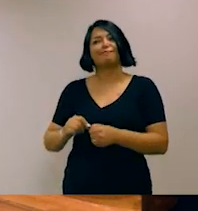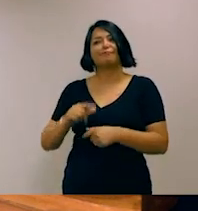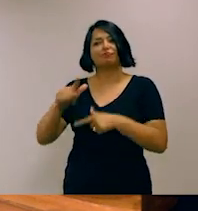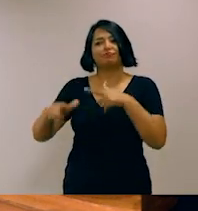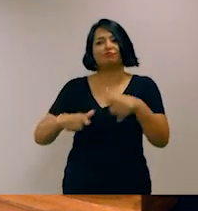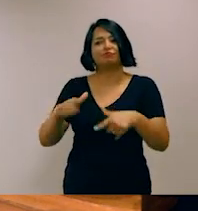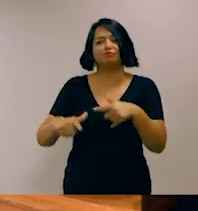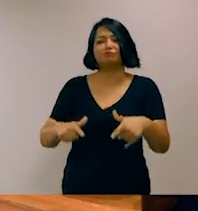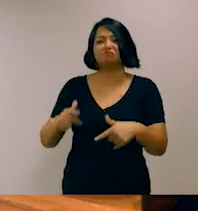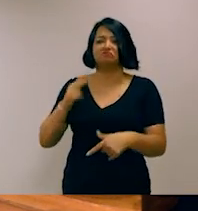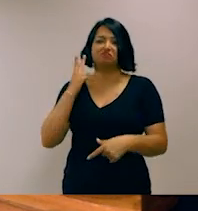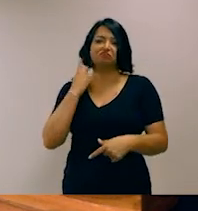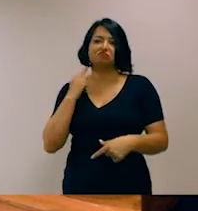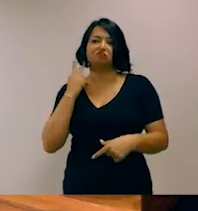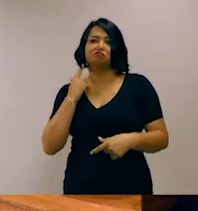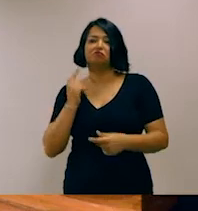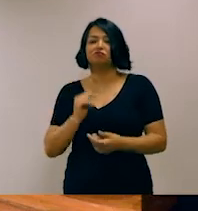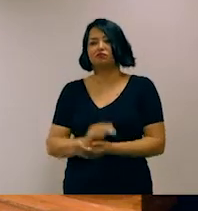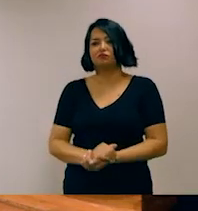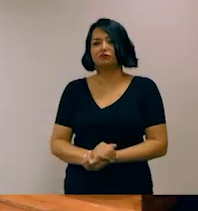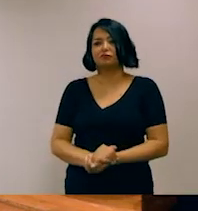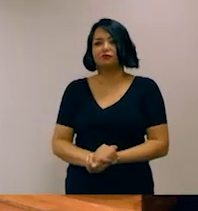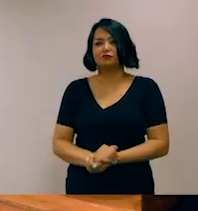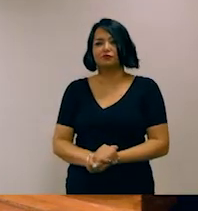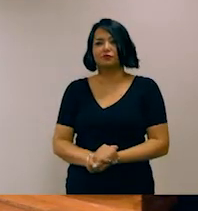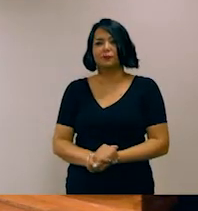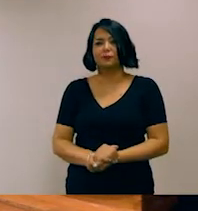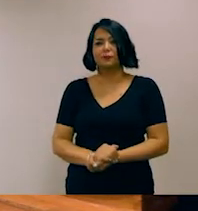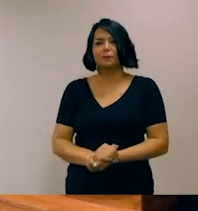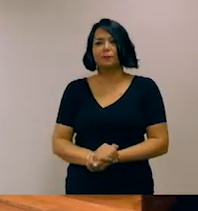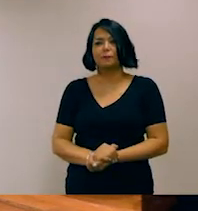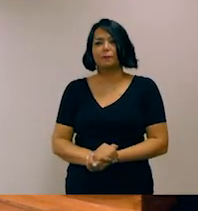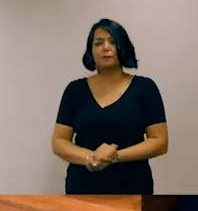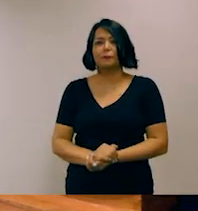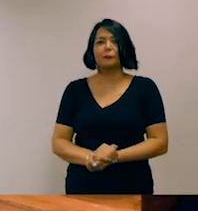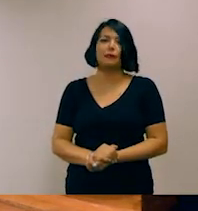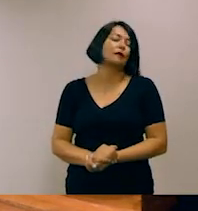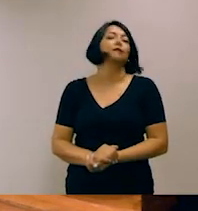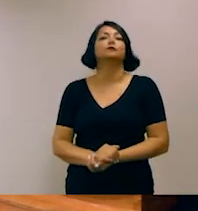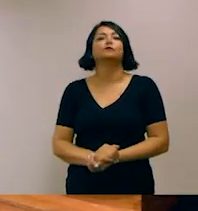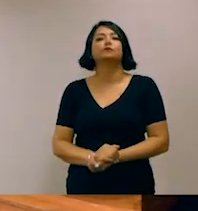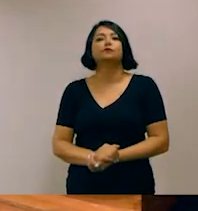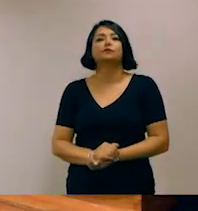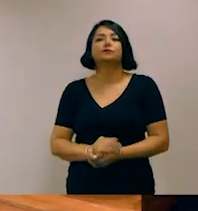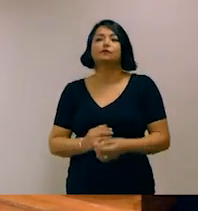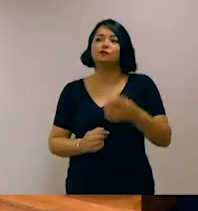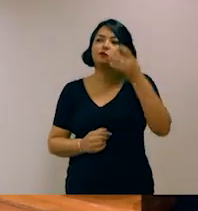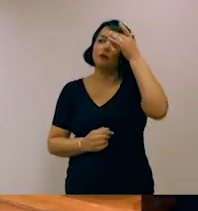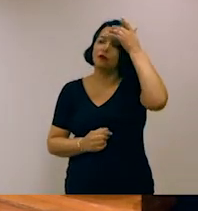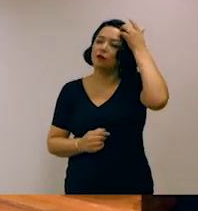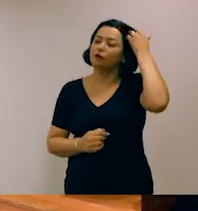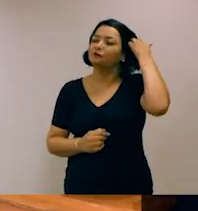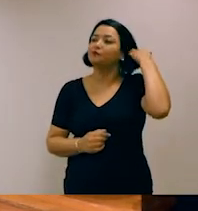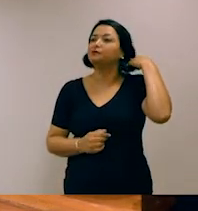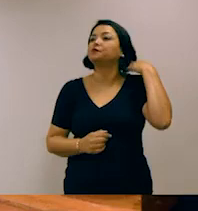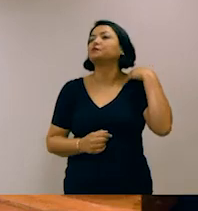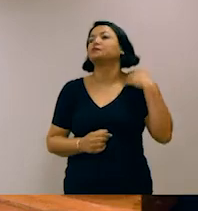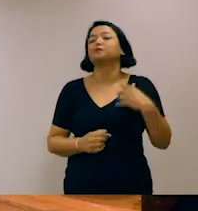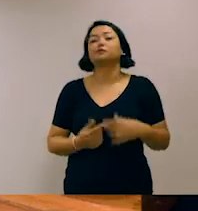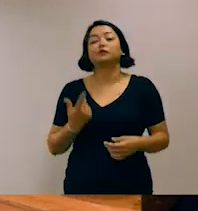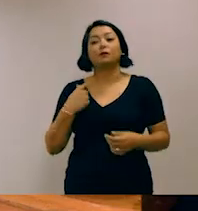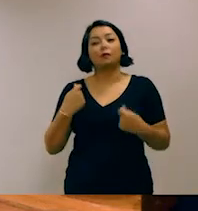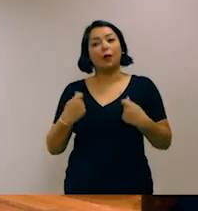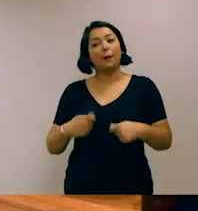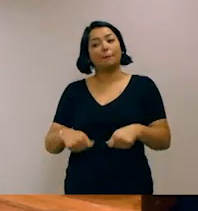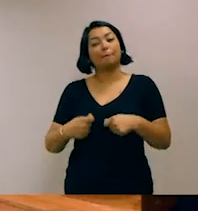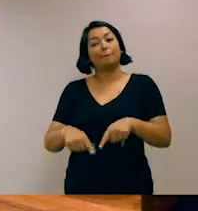And UMAP and HDB scan worked out really well. And I had to inform a